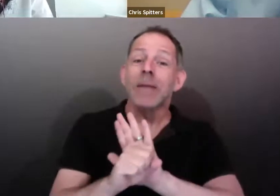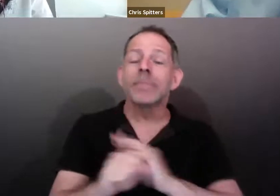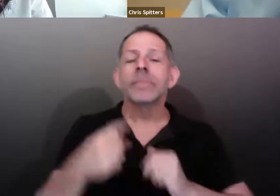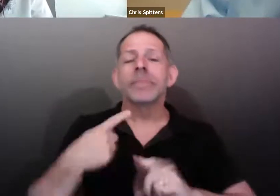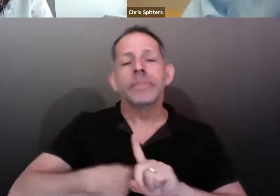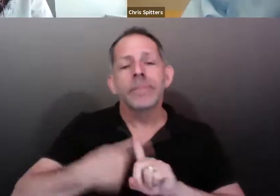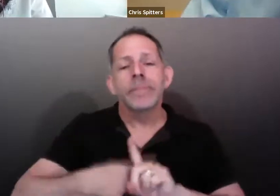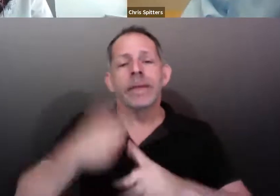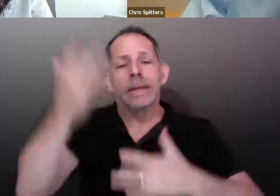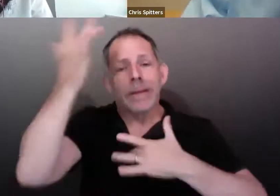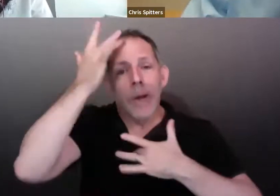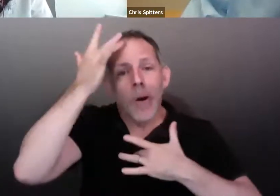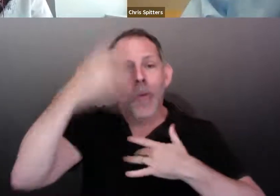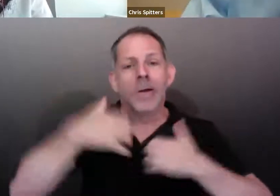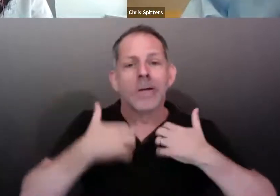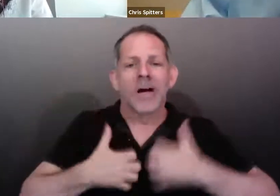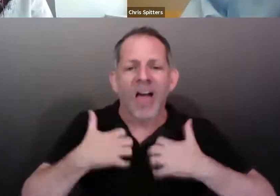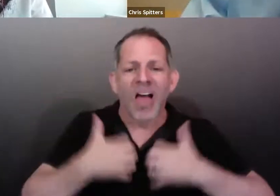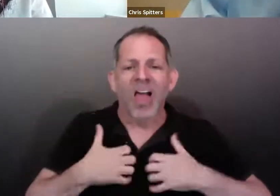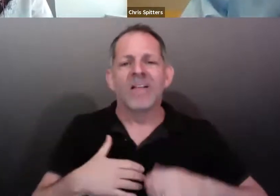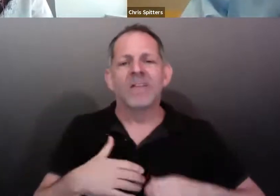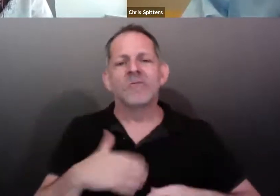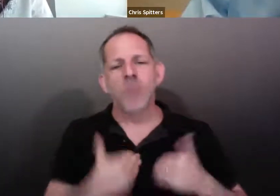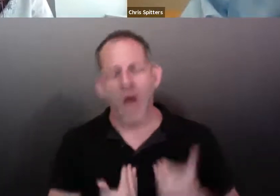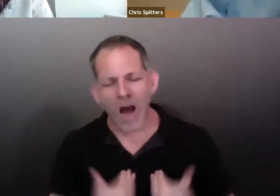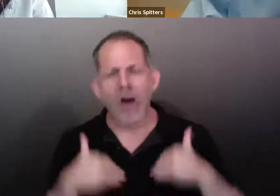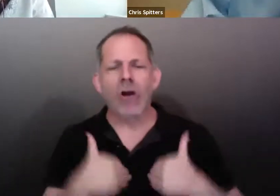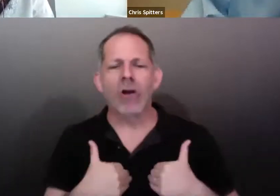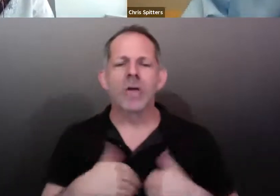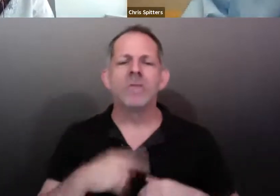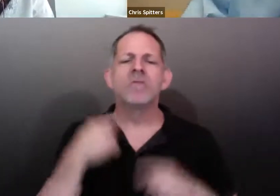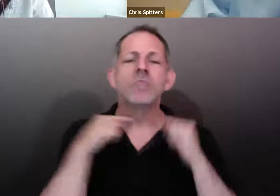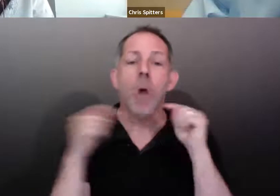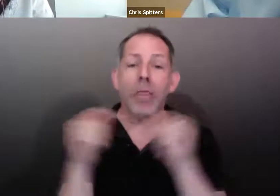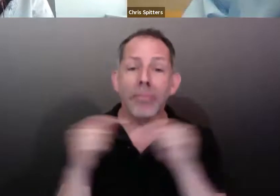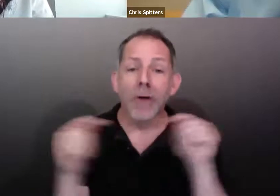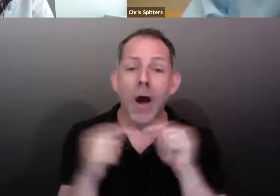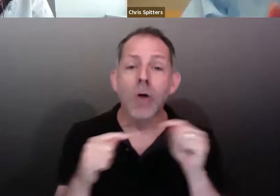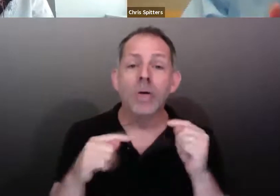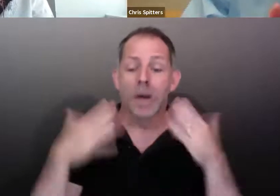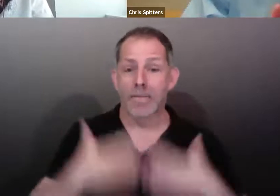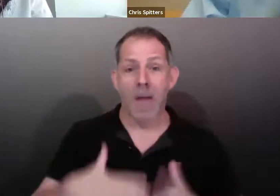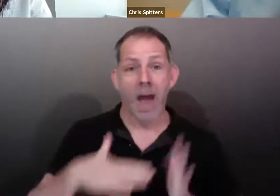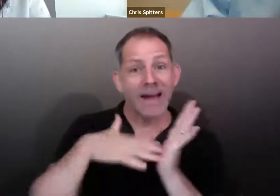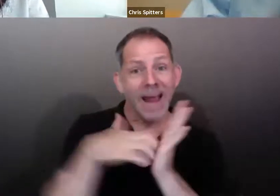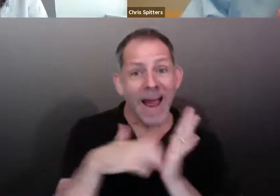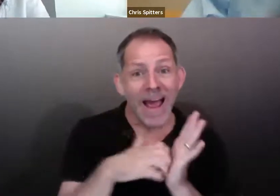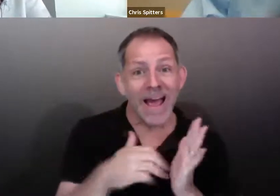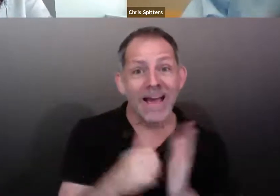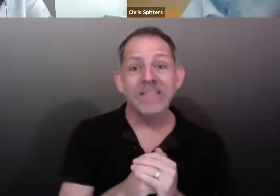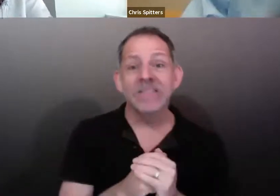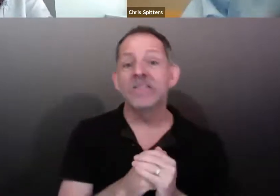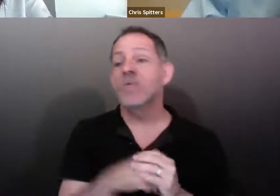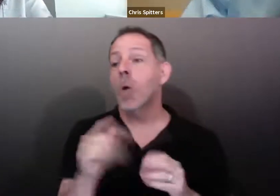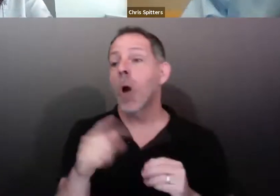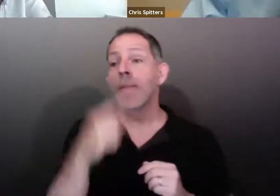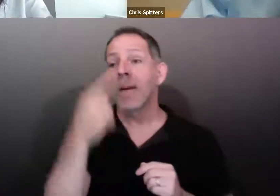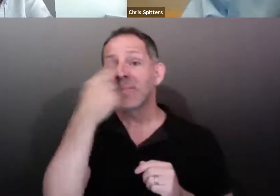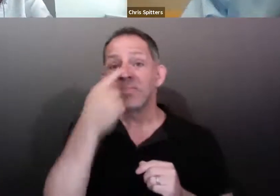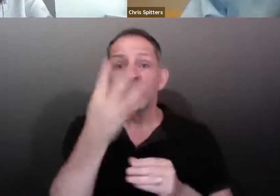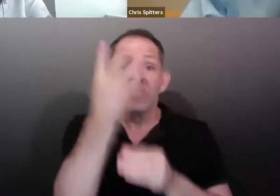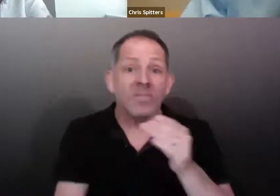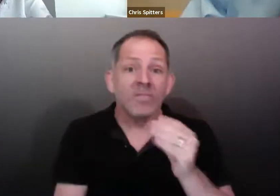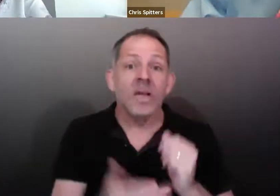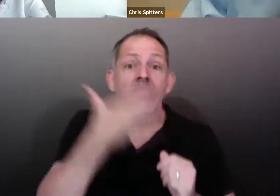muscle or body aches, headaches, new loss of taste or smell, sore throat, congestion or runny